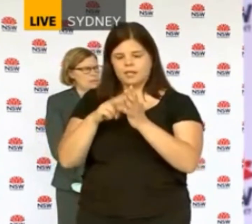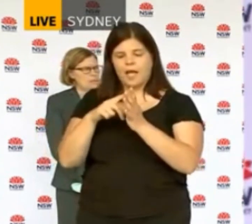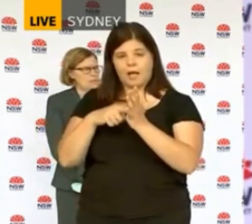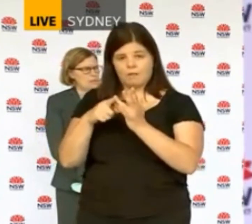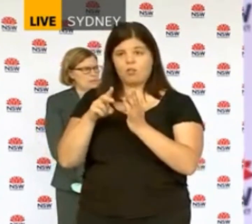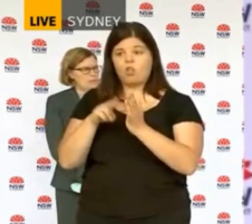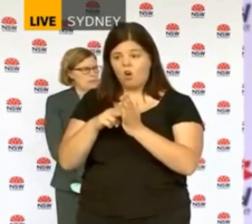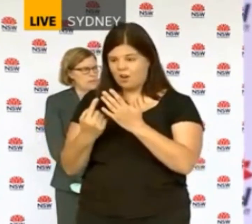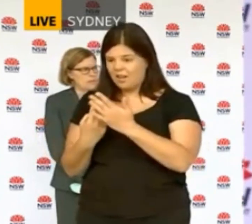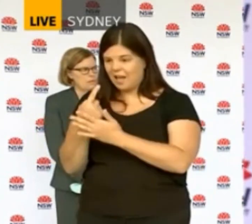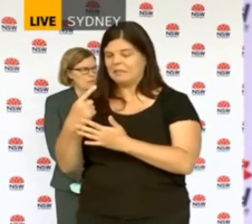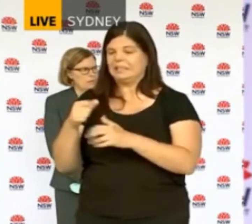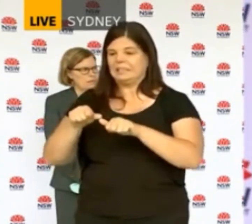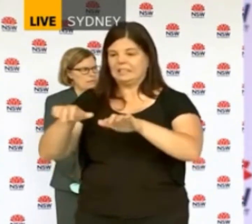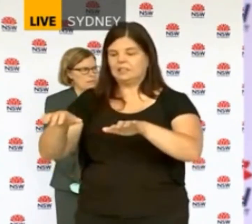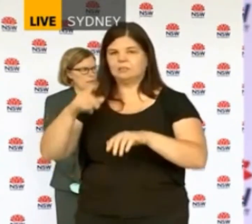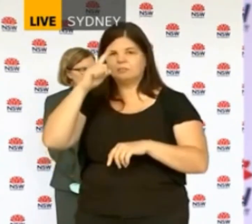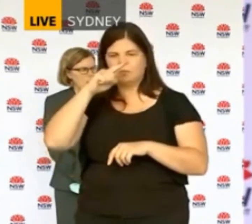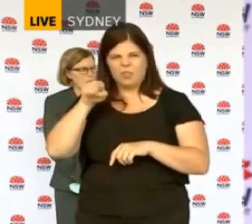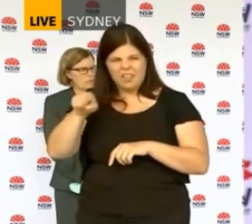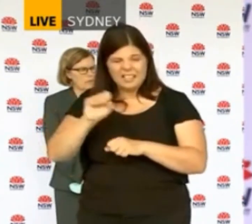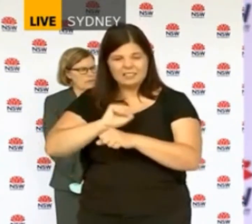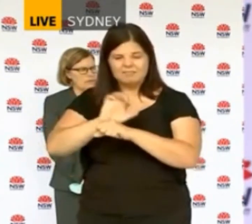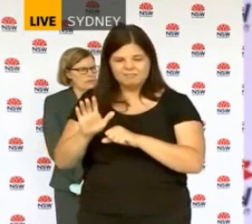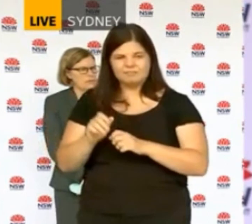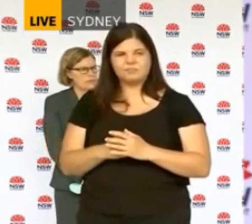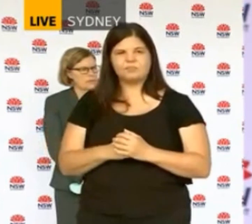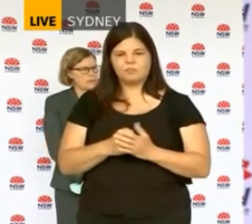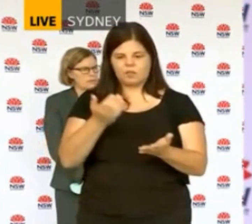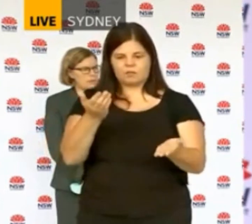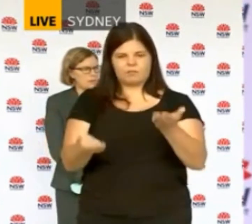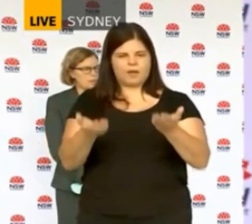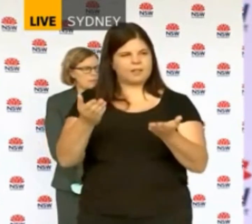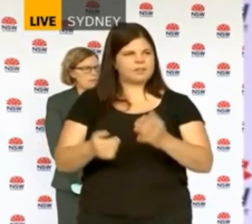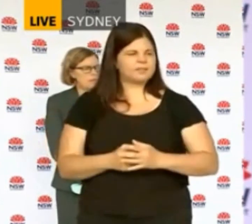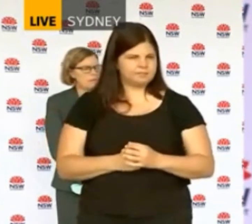a lockdown appeared, what we've always said is so that we can find a balance with restrictions,